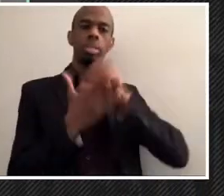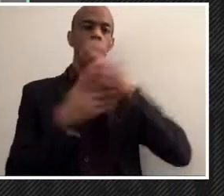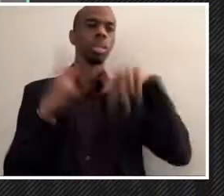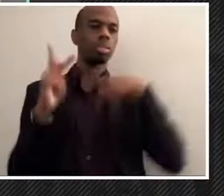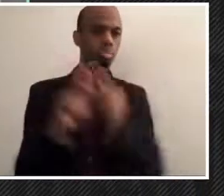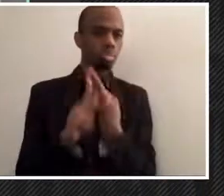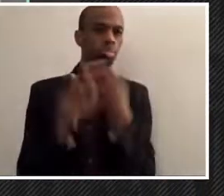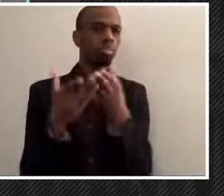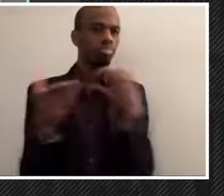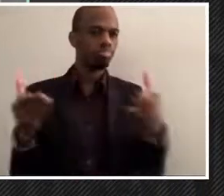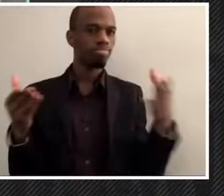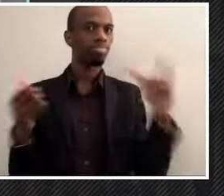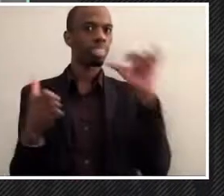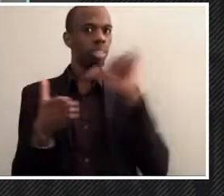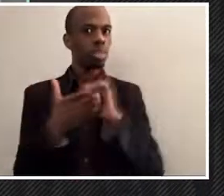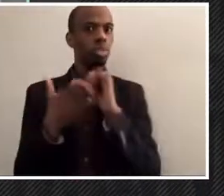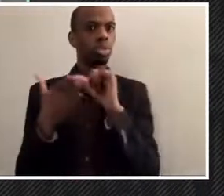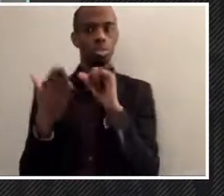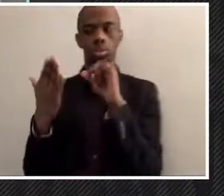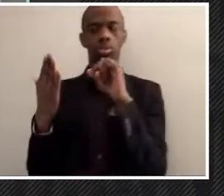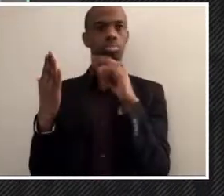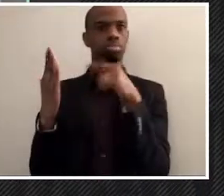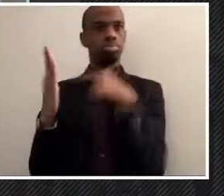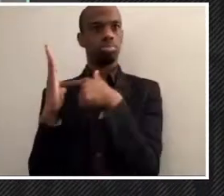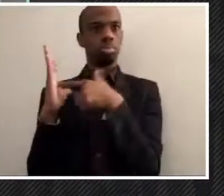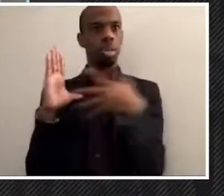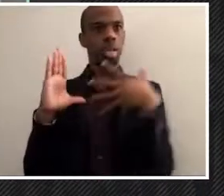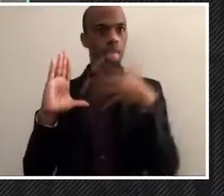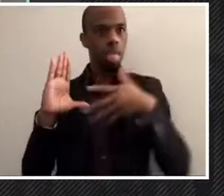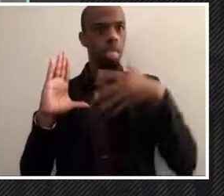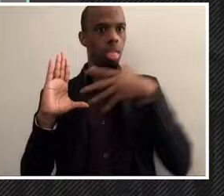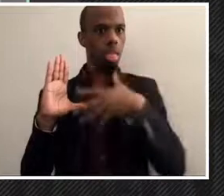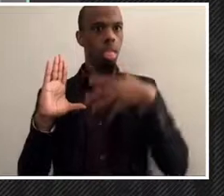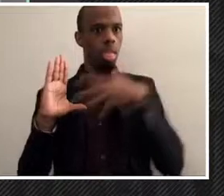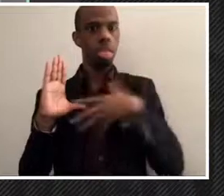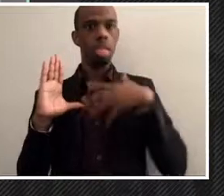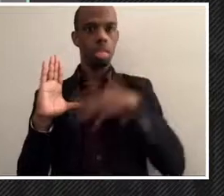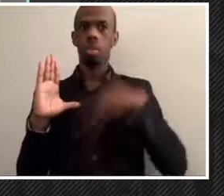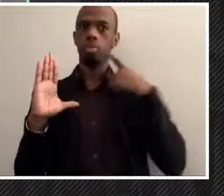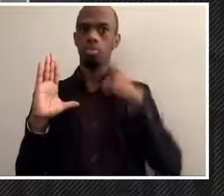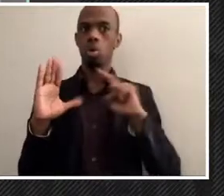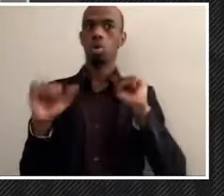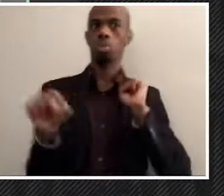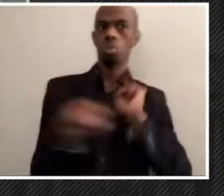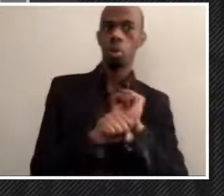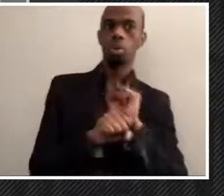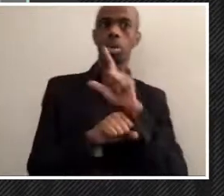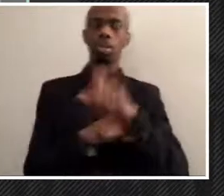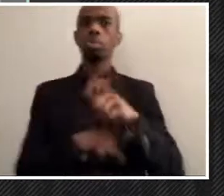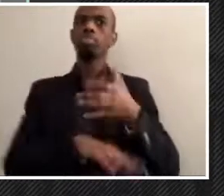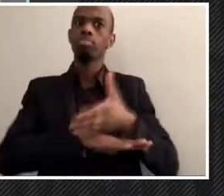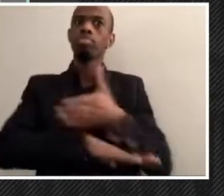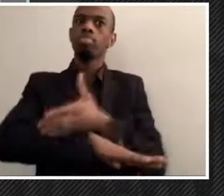our work, and also ensuring that we're centering the criminalization of poverty. So, you know,